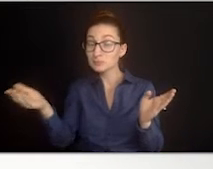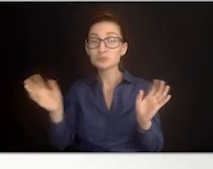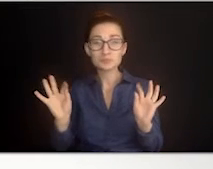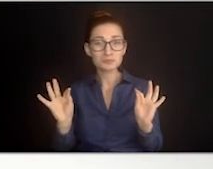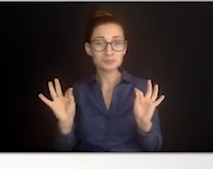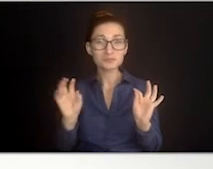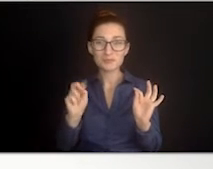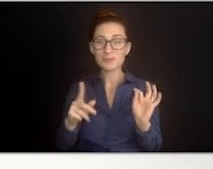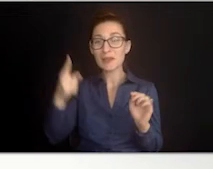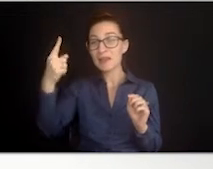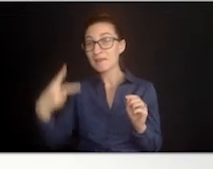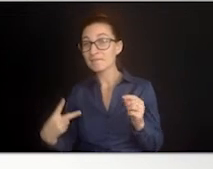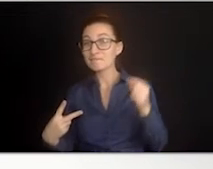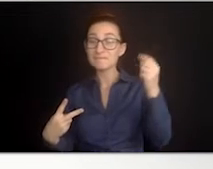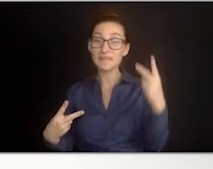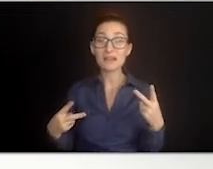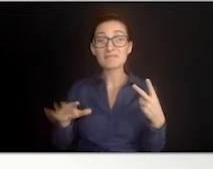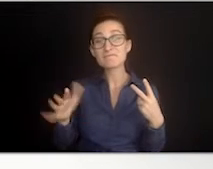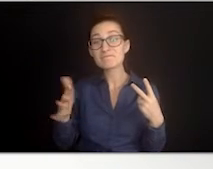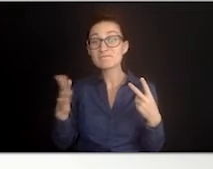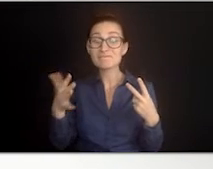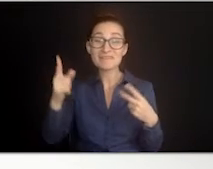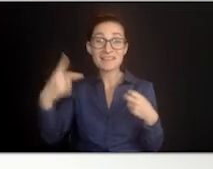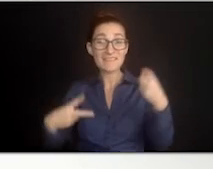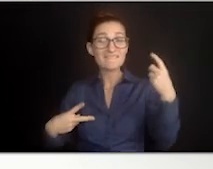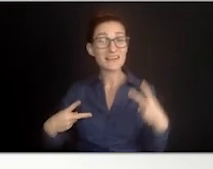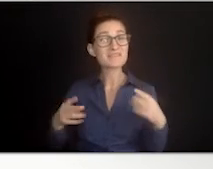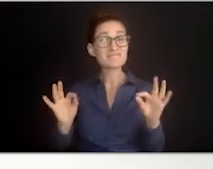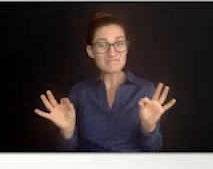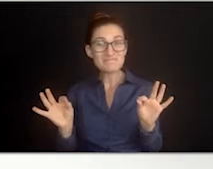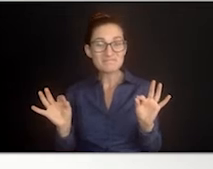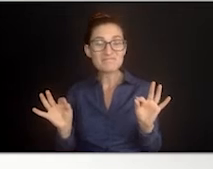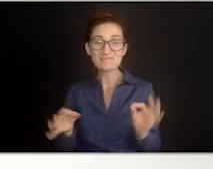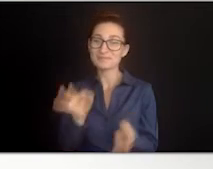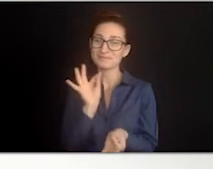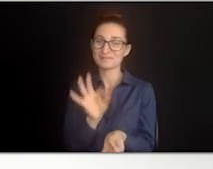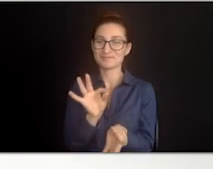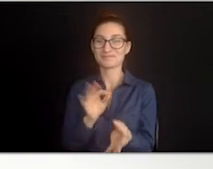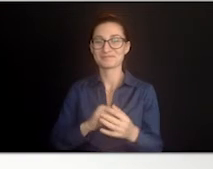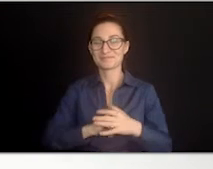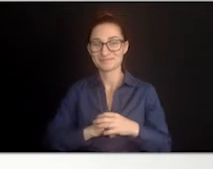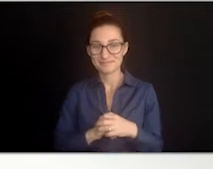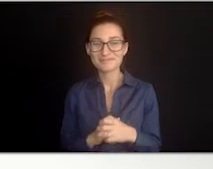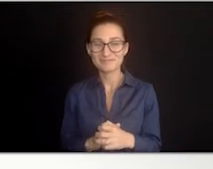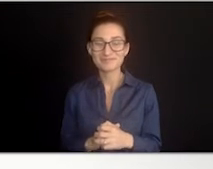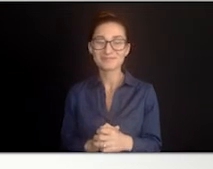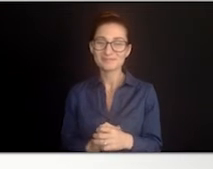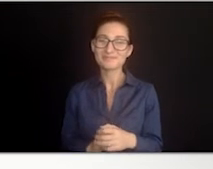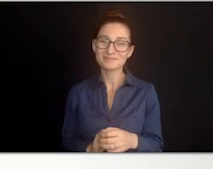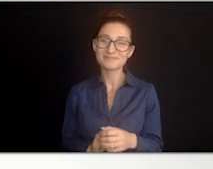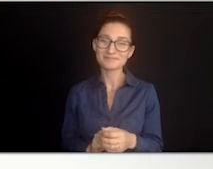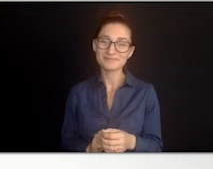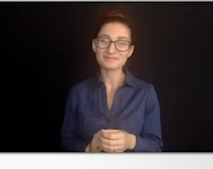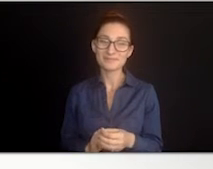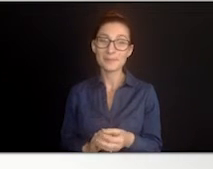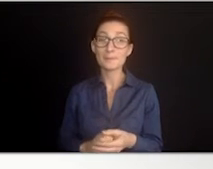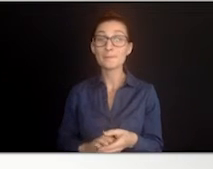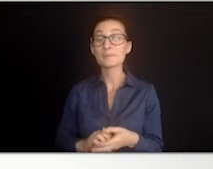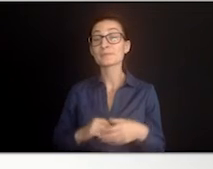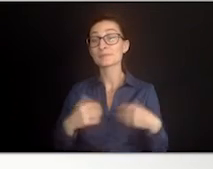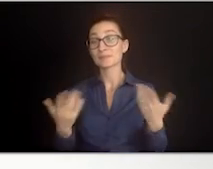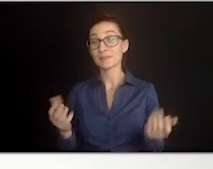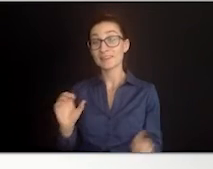Okay, good. That helps. Just kind of about half and half. So that's like perfect. And so